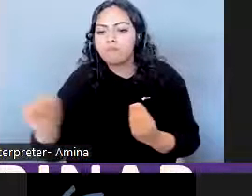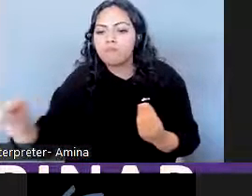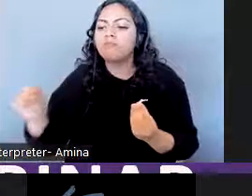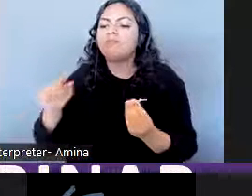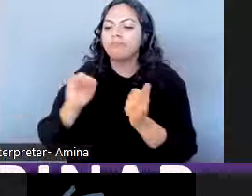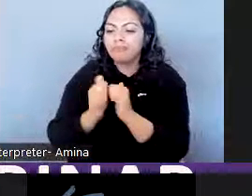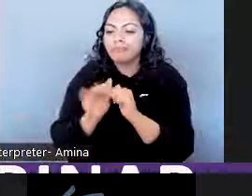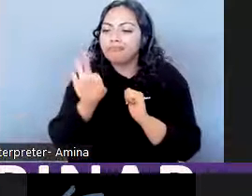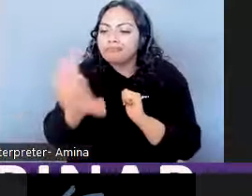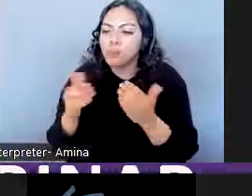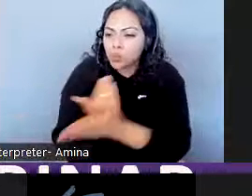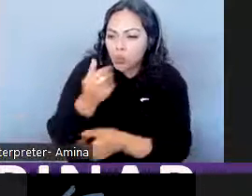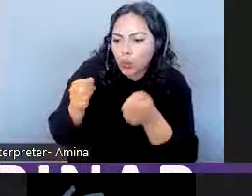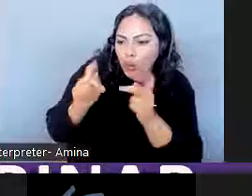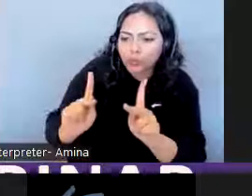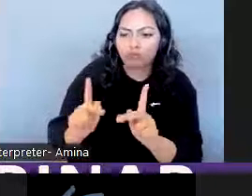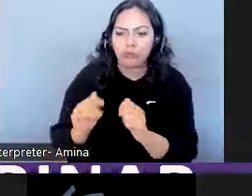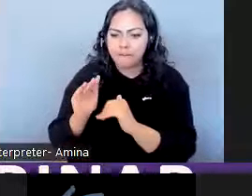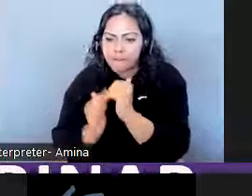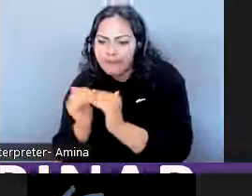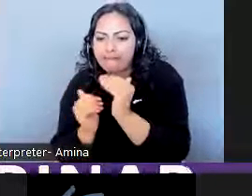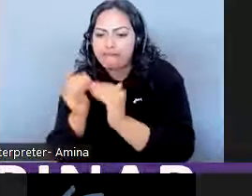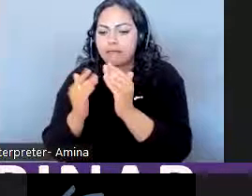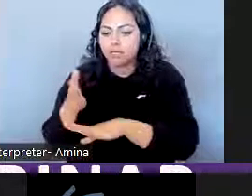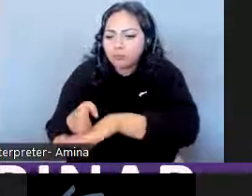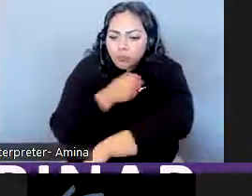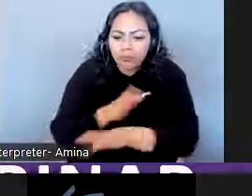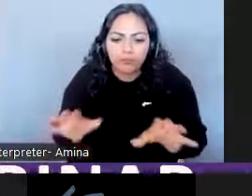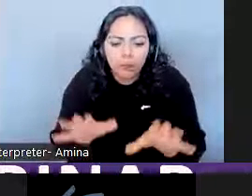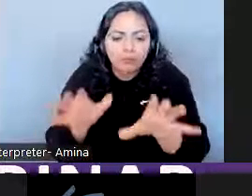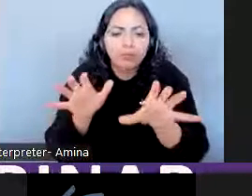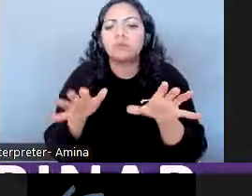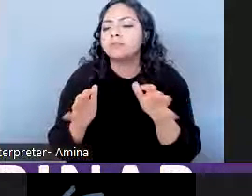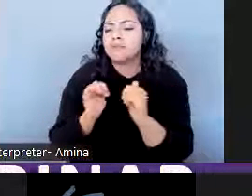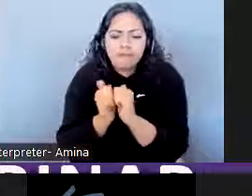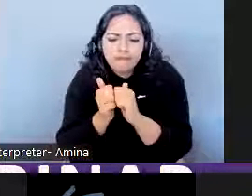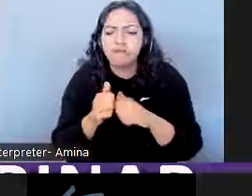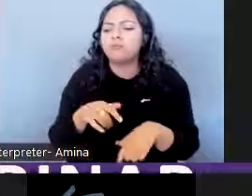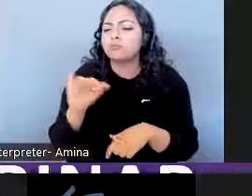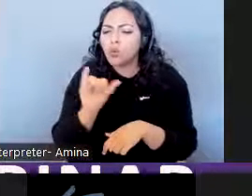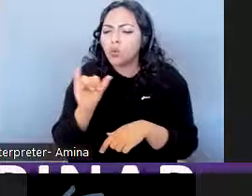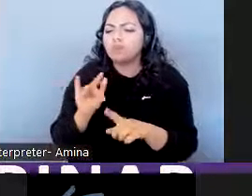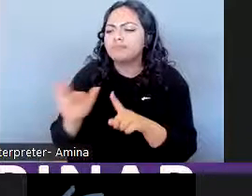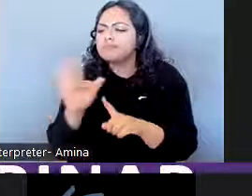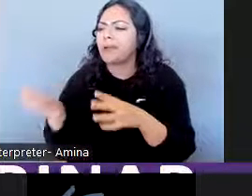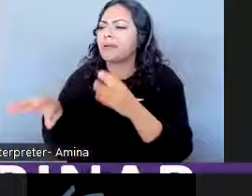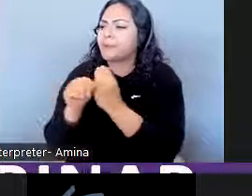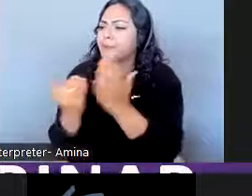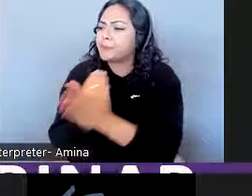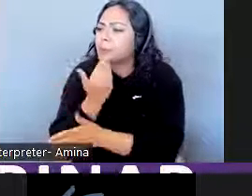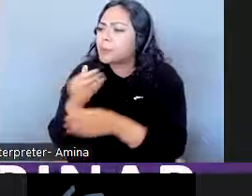opportunities and improve their performance, and explore new opportunities for their